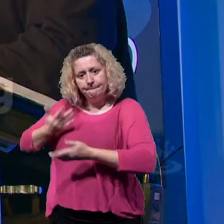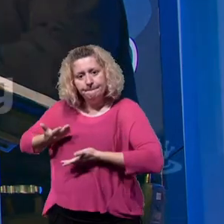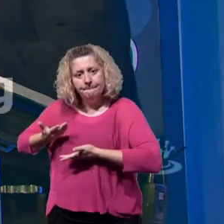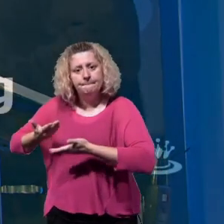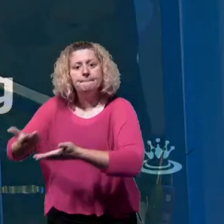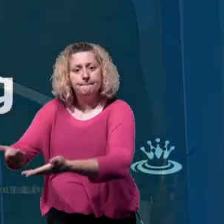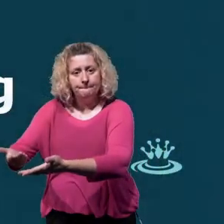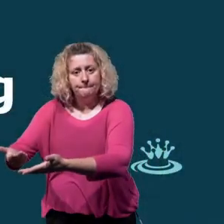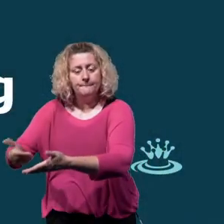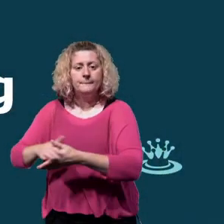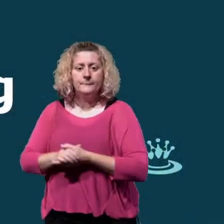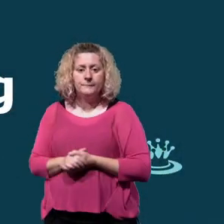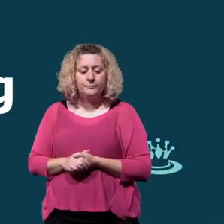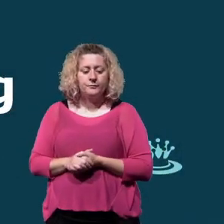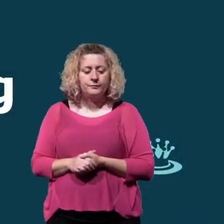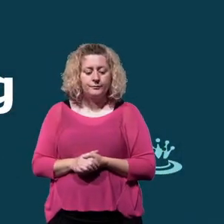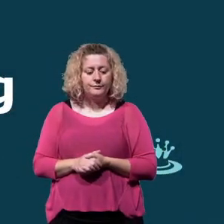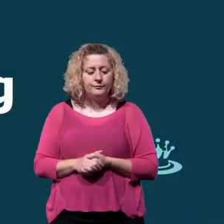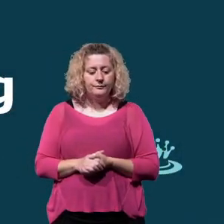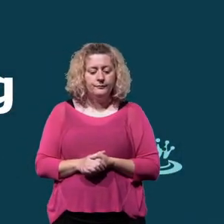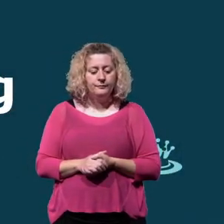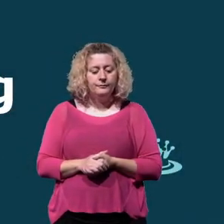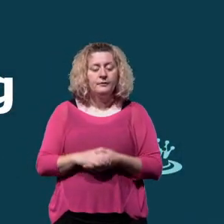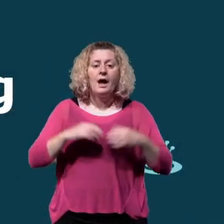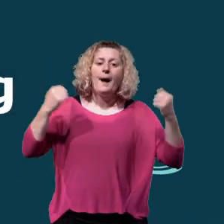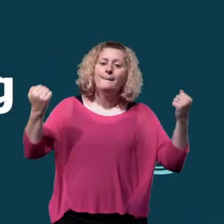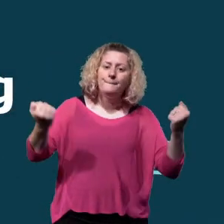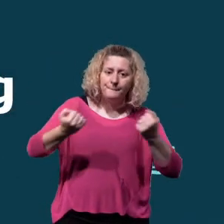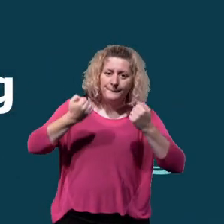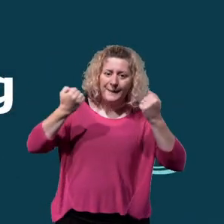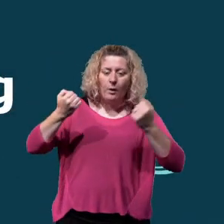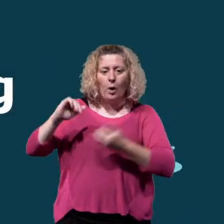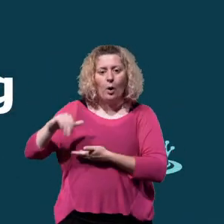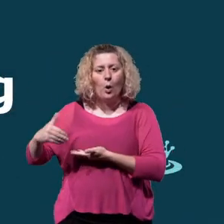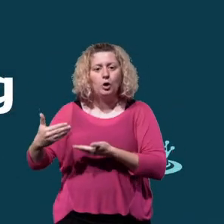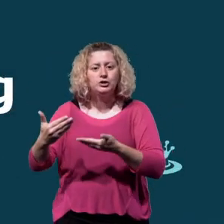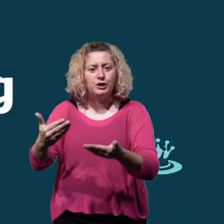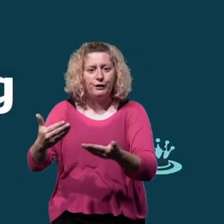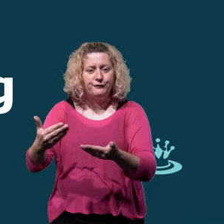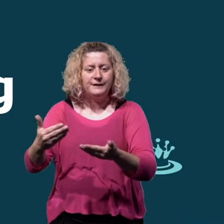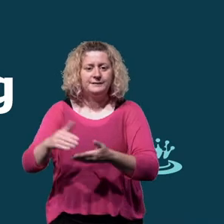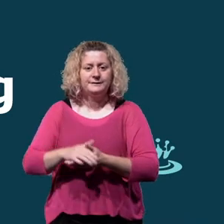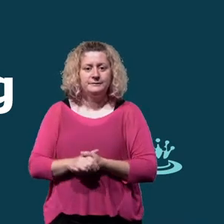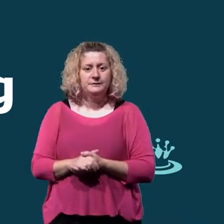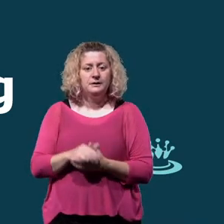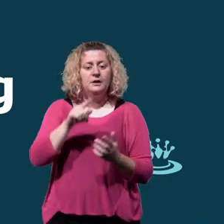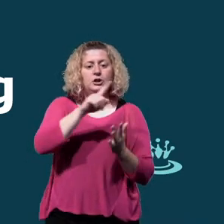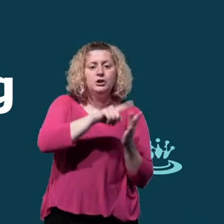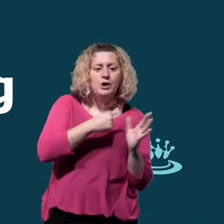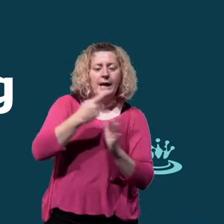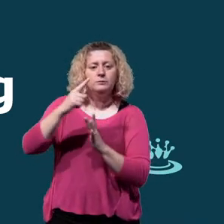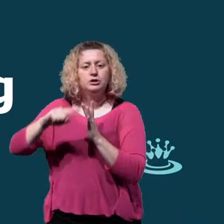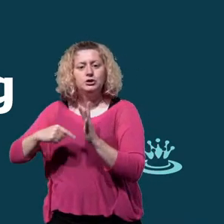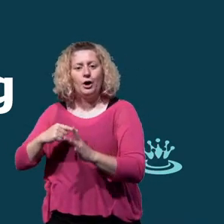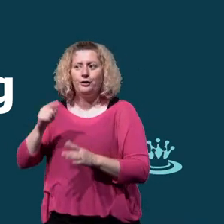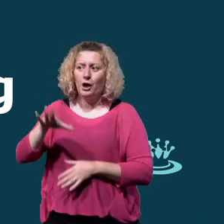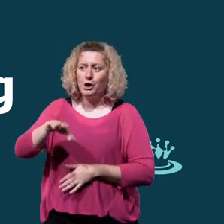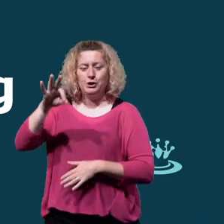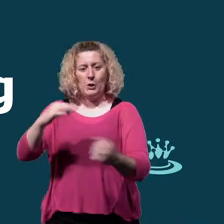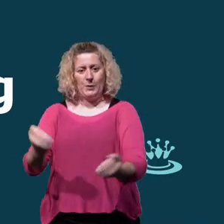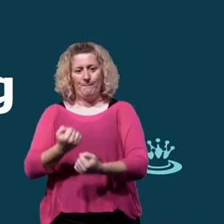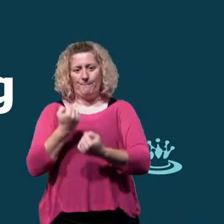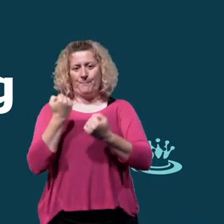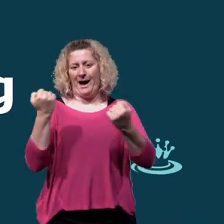or service. Again, they've chosen power because they will not listen. We want you to do whatever we ask. It's this refusal to